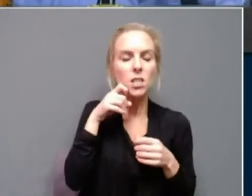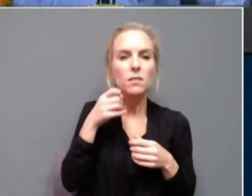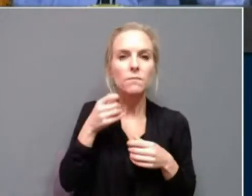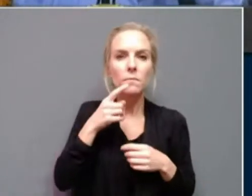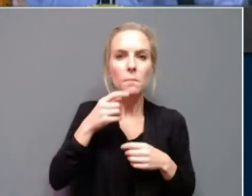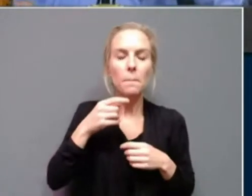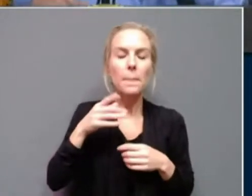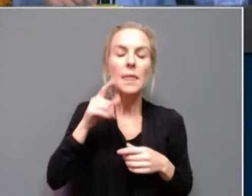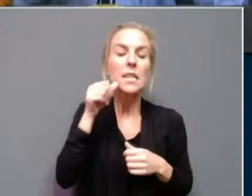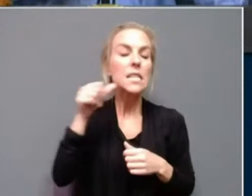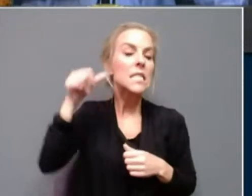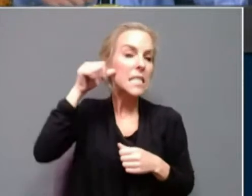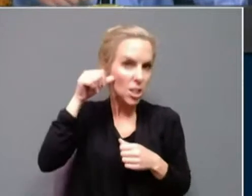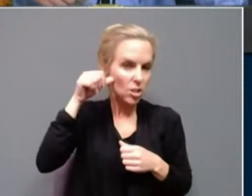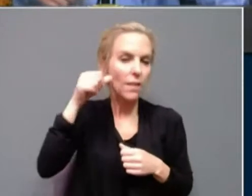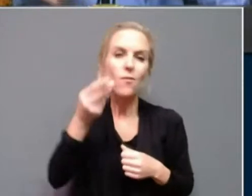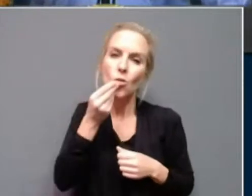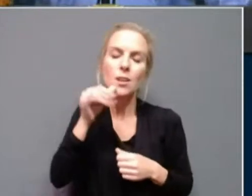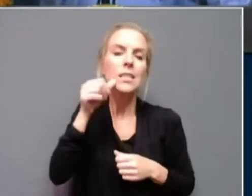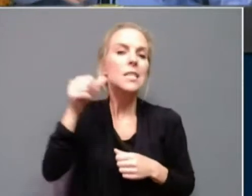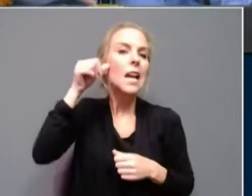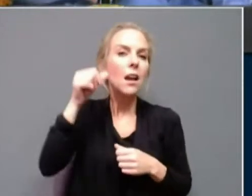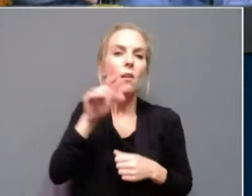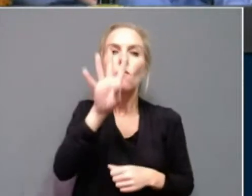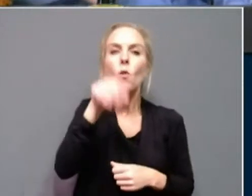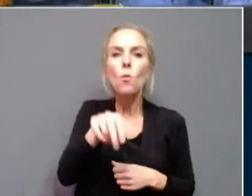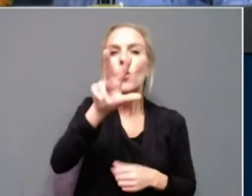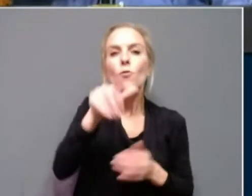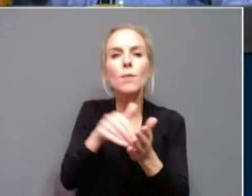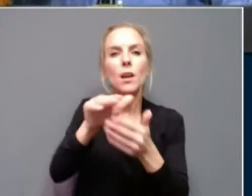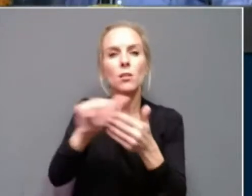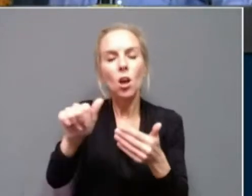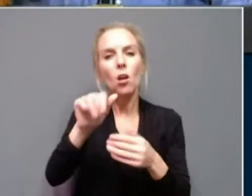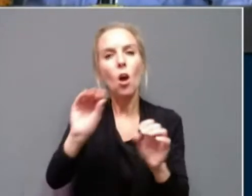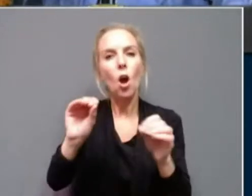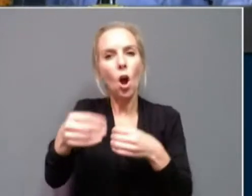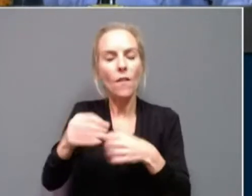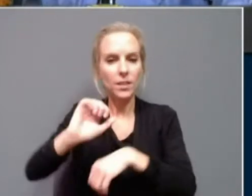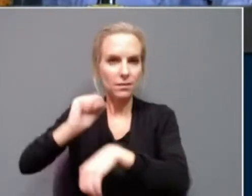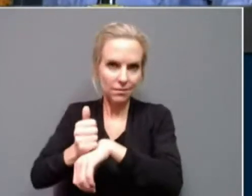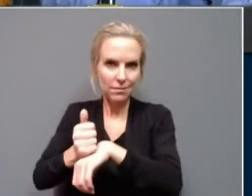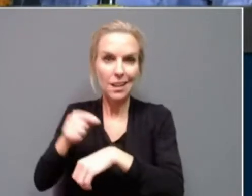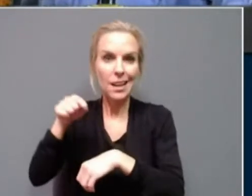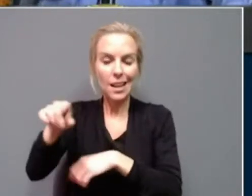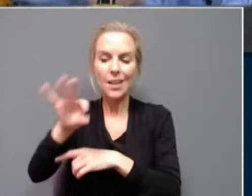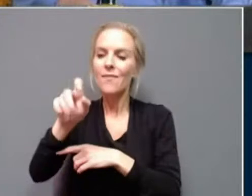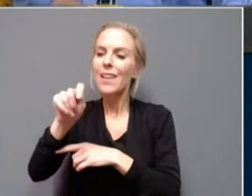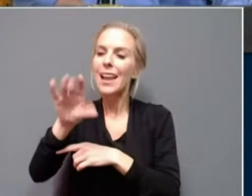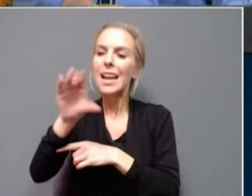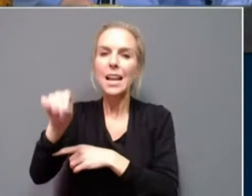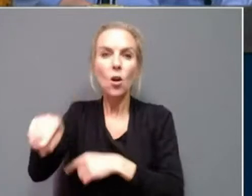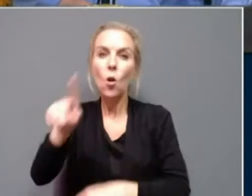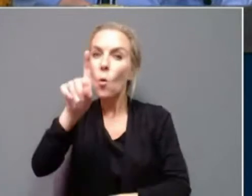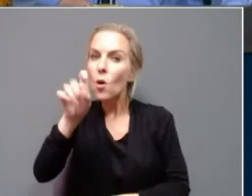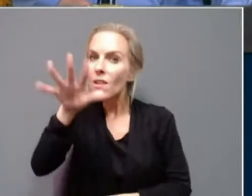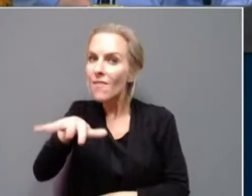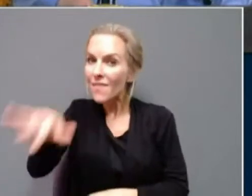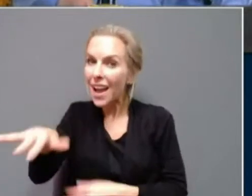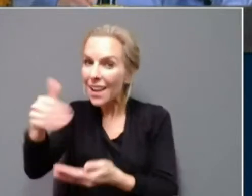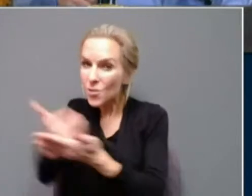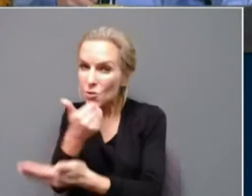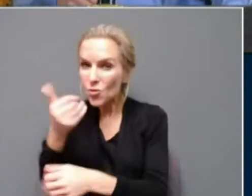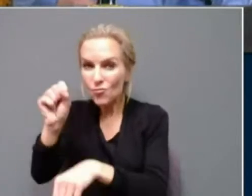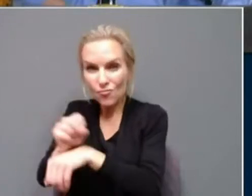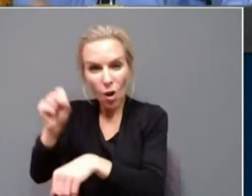it cut the ribbon on its new $4.3 million office in Fayette County, a project that's creating 155 new jobs. At an